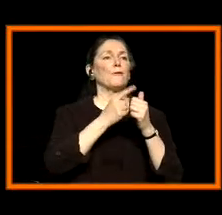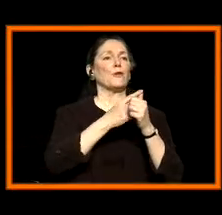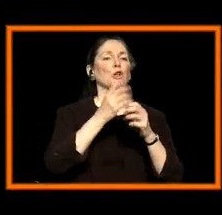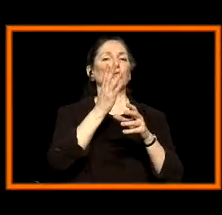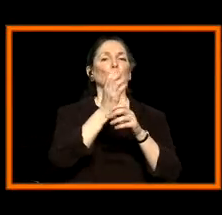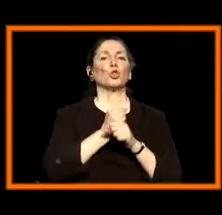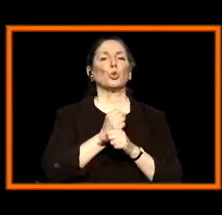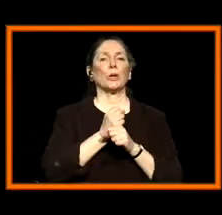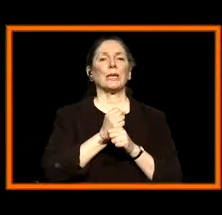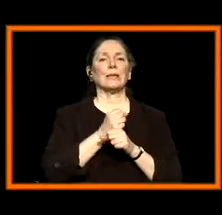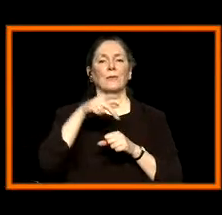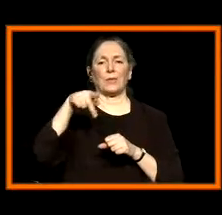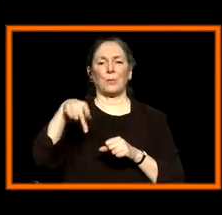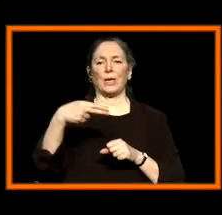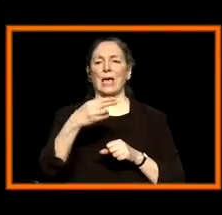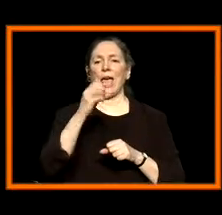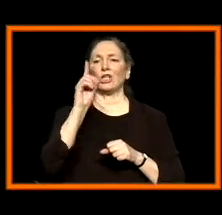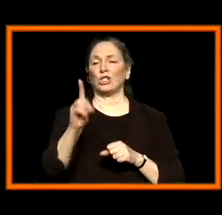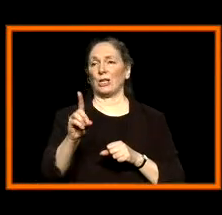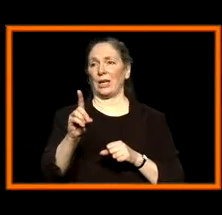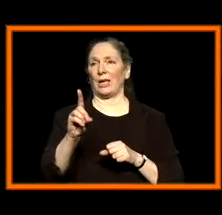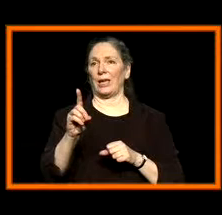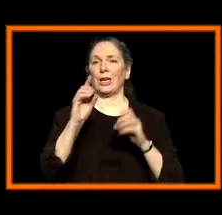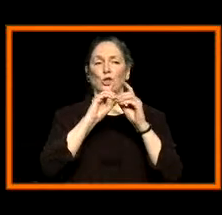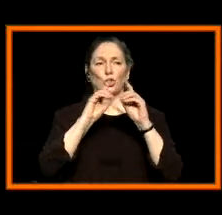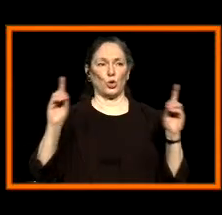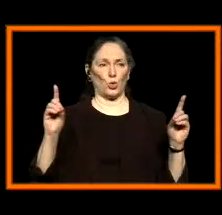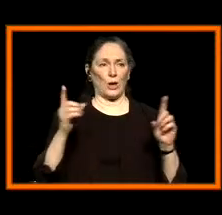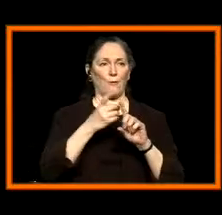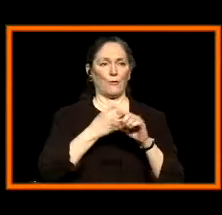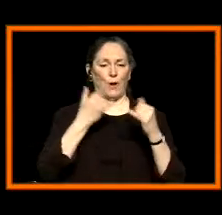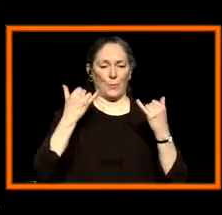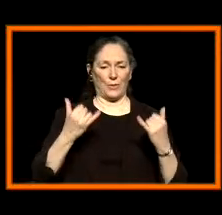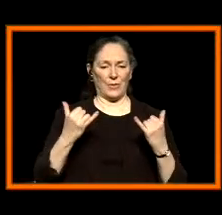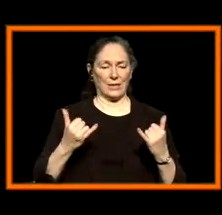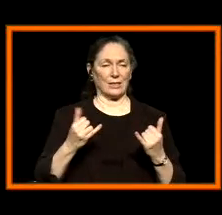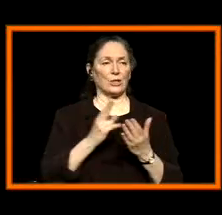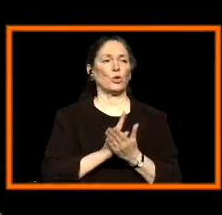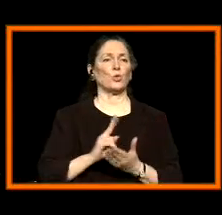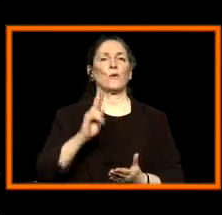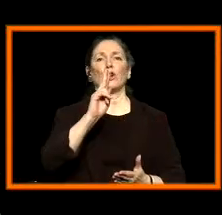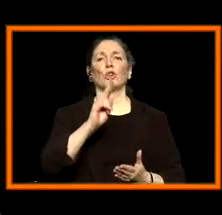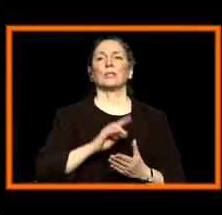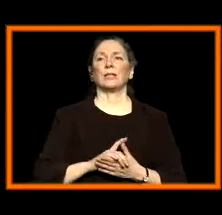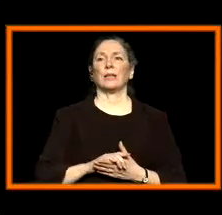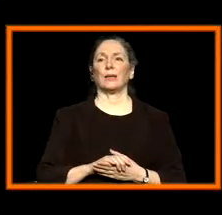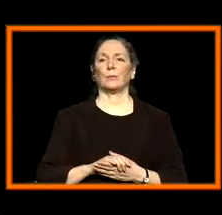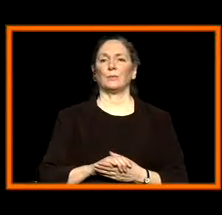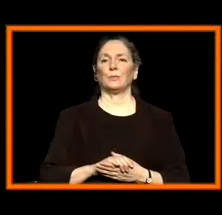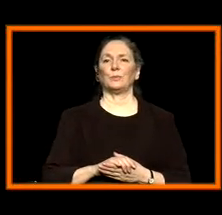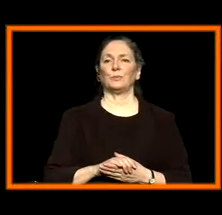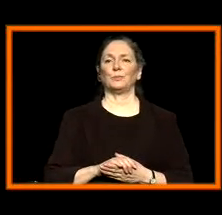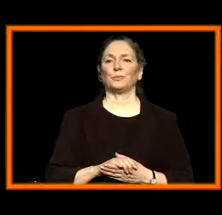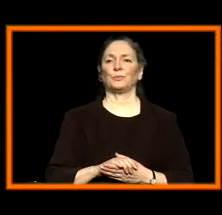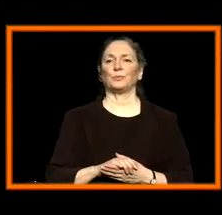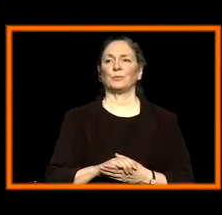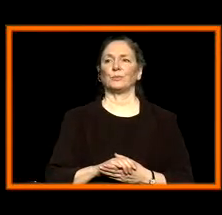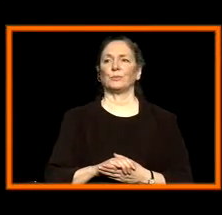to receive the Doctorate of Philosophy degrees from this university.